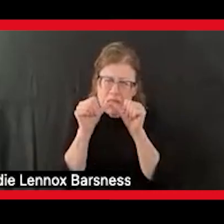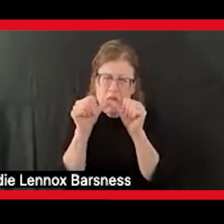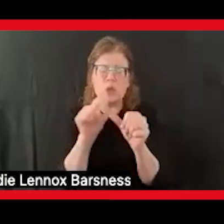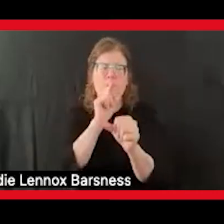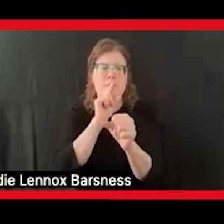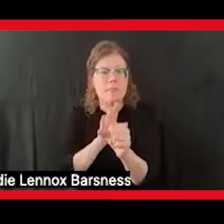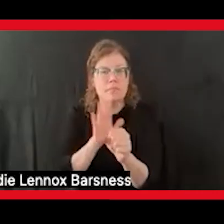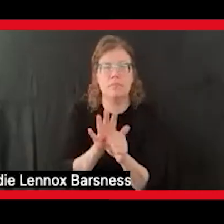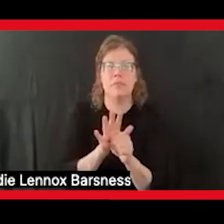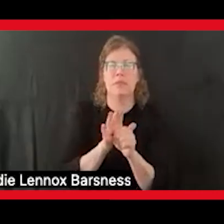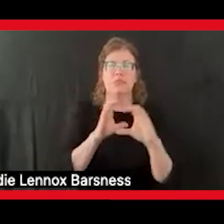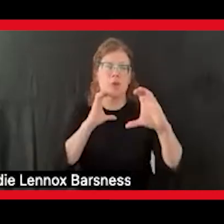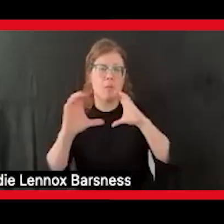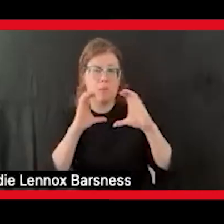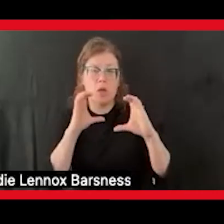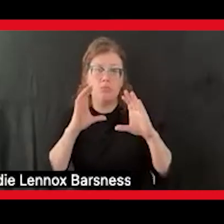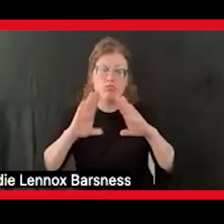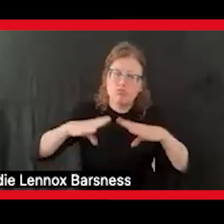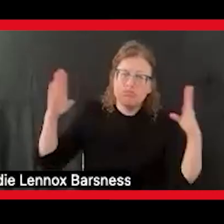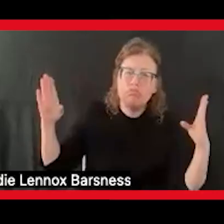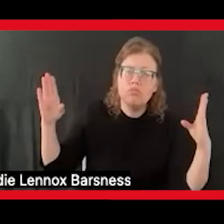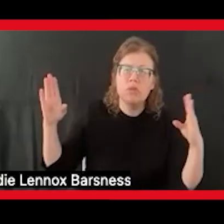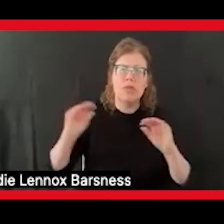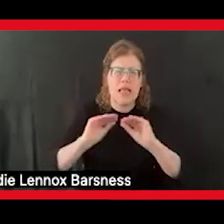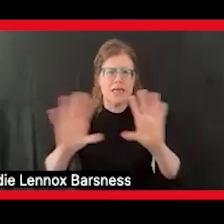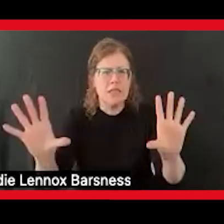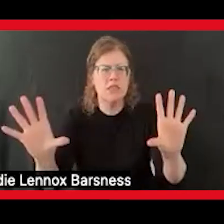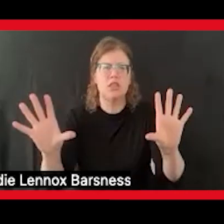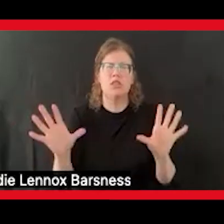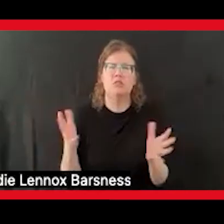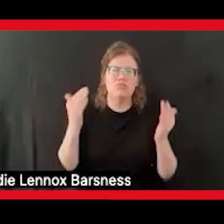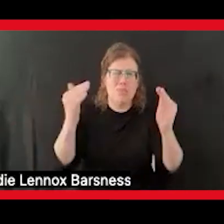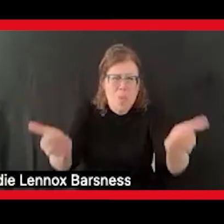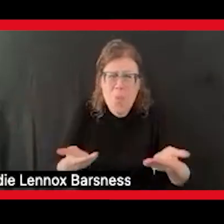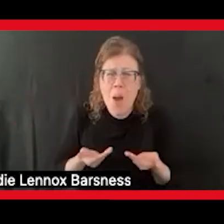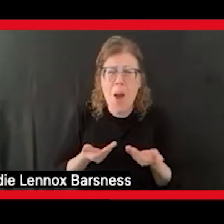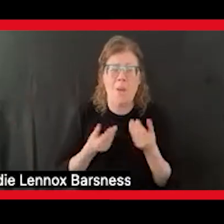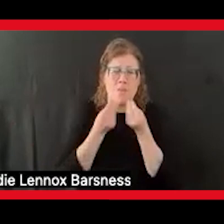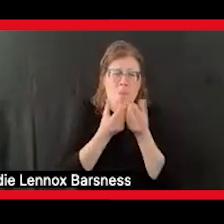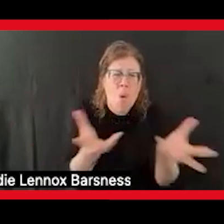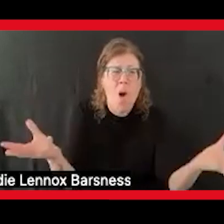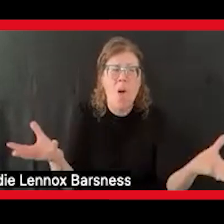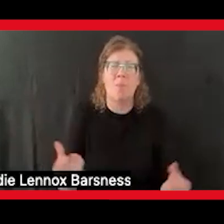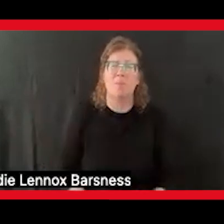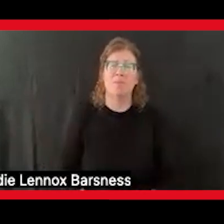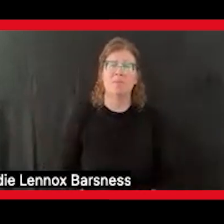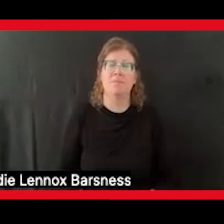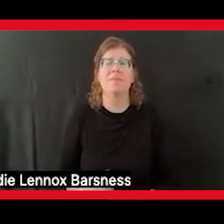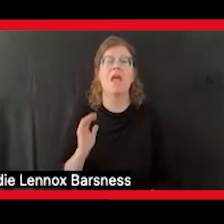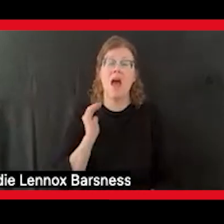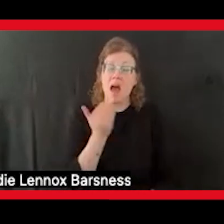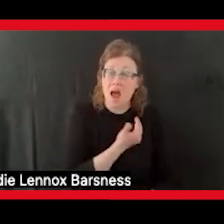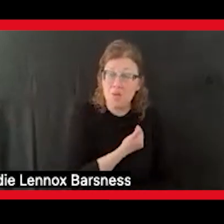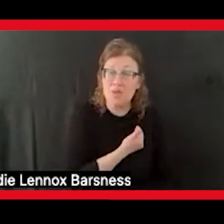clear, and open, and that our application and assessment processes are fair and deeply